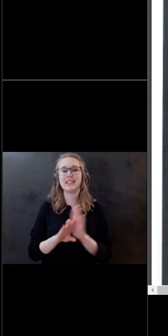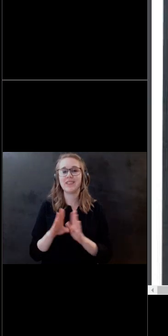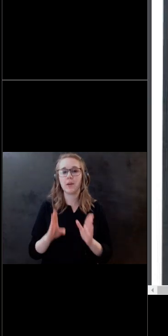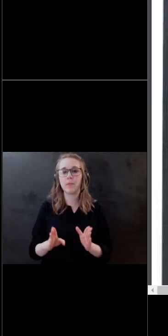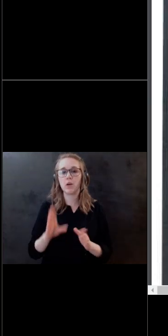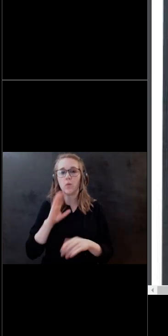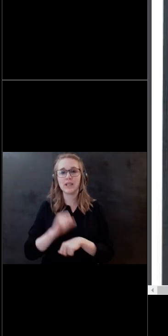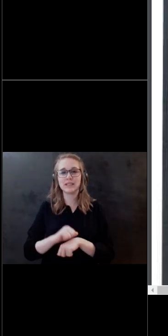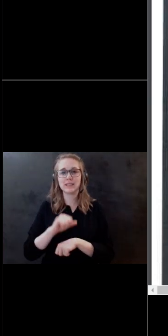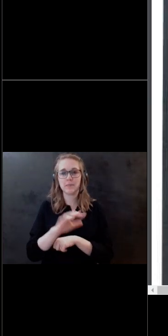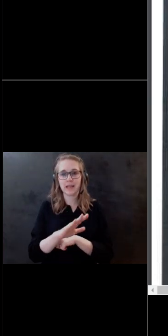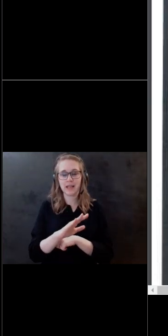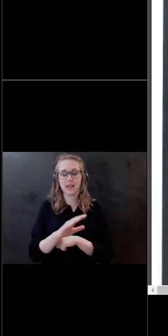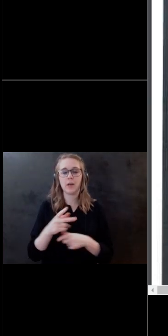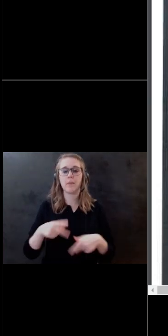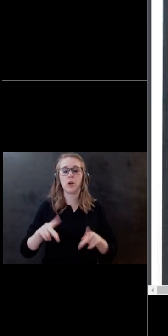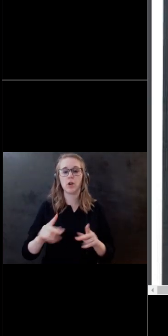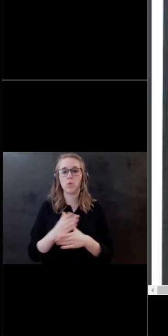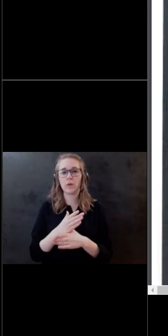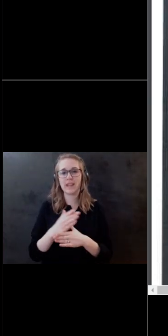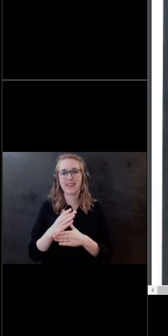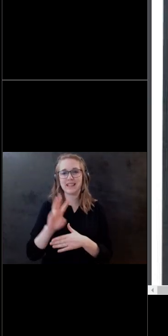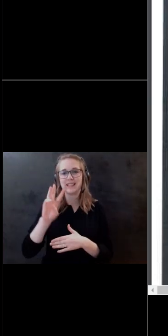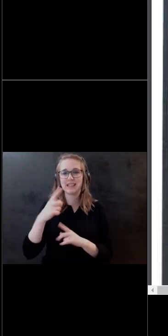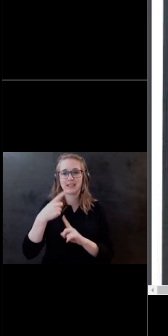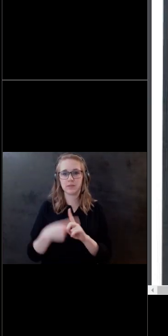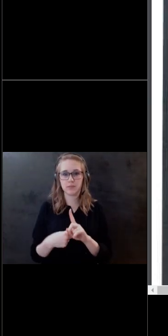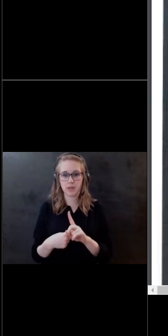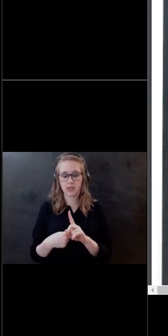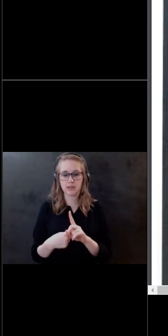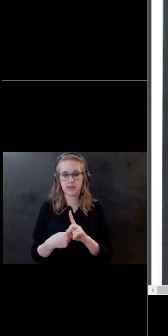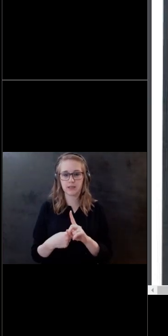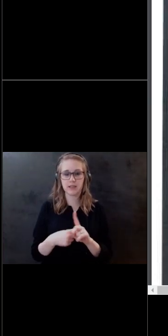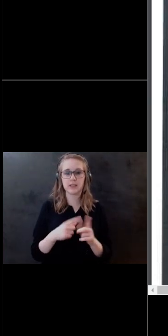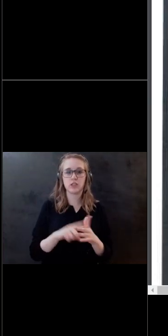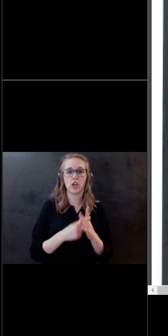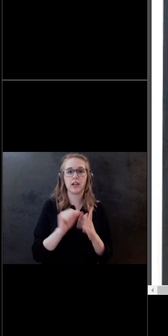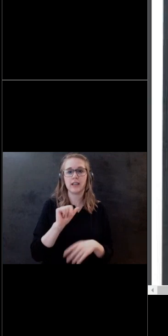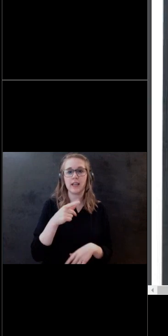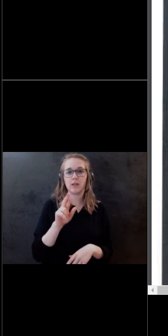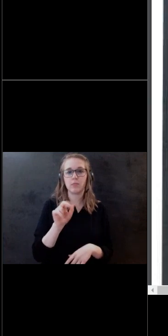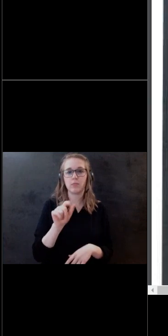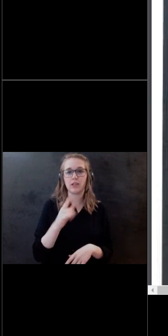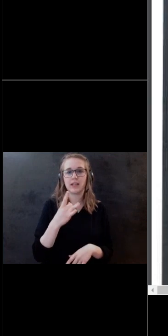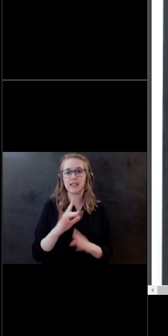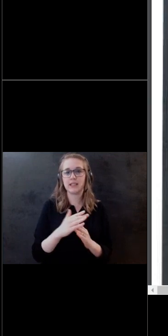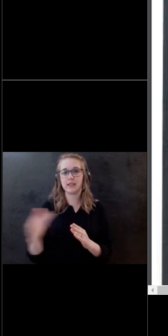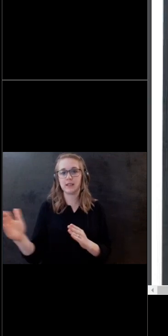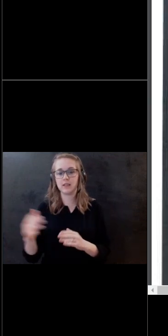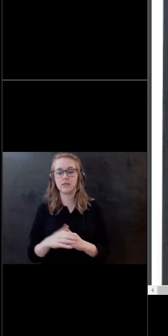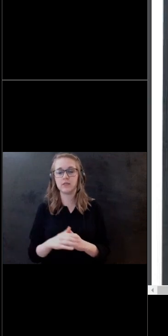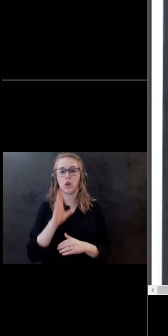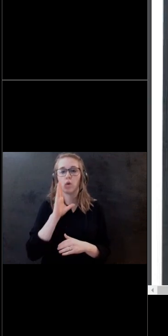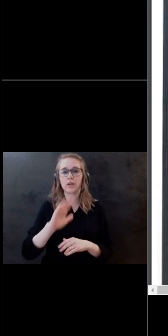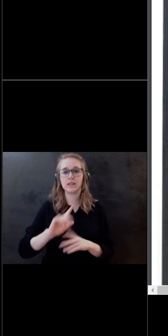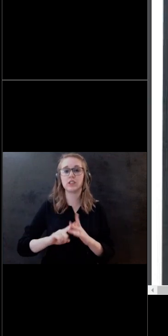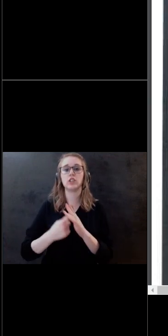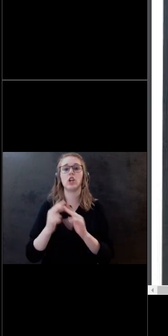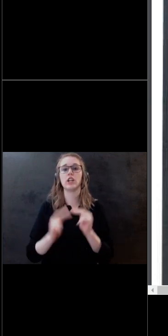submit for permits within 6 months of April 18th. They will commence